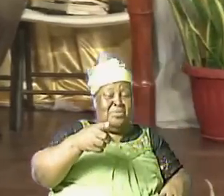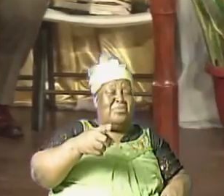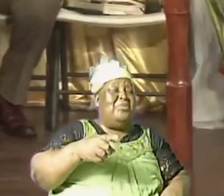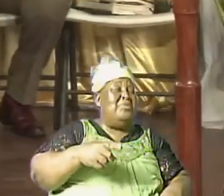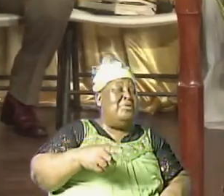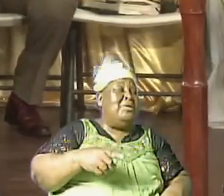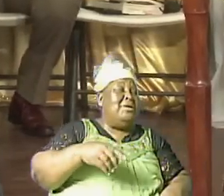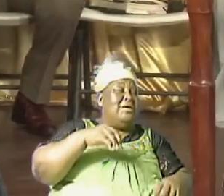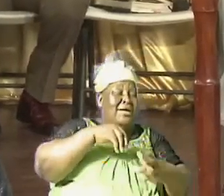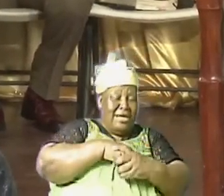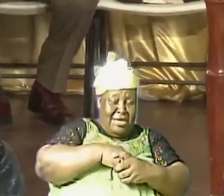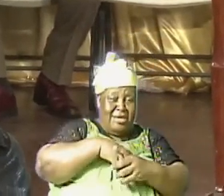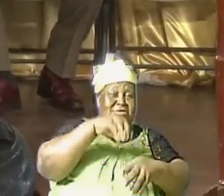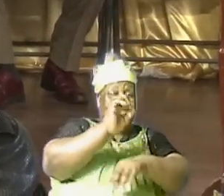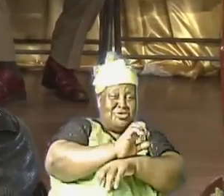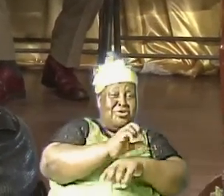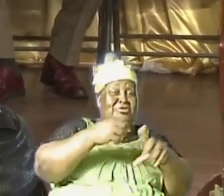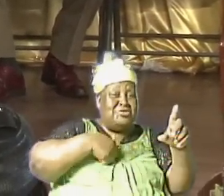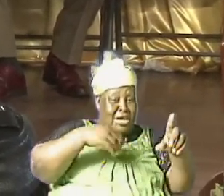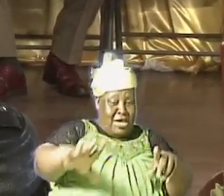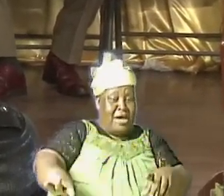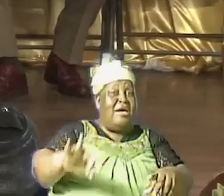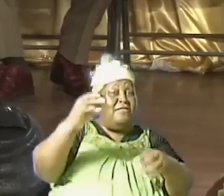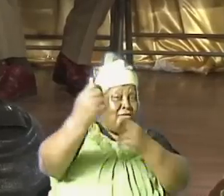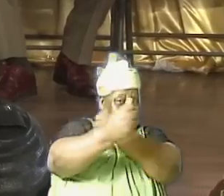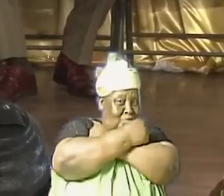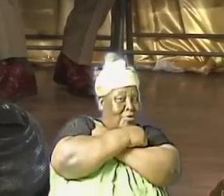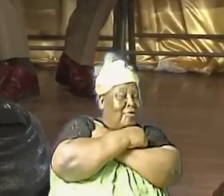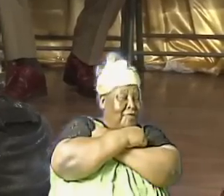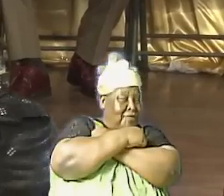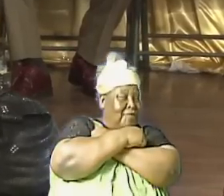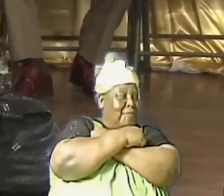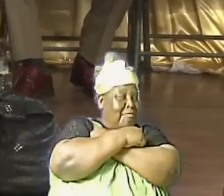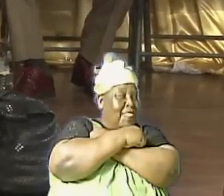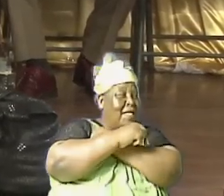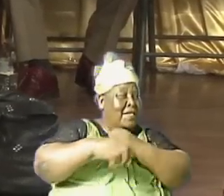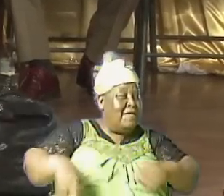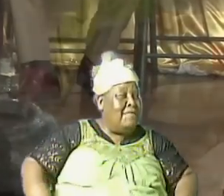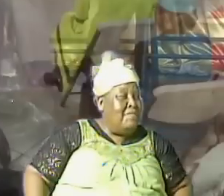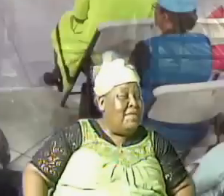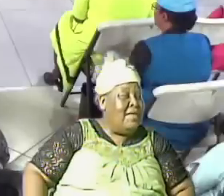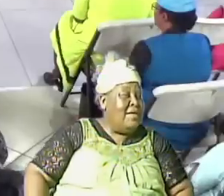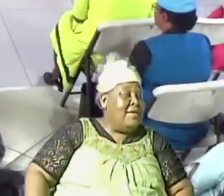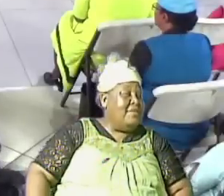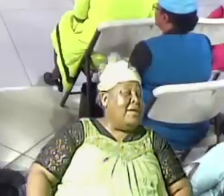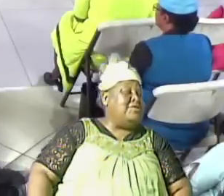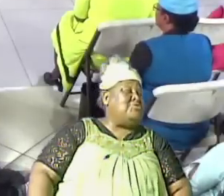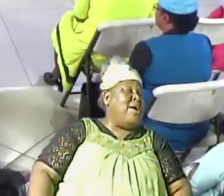it's in church that I found love.